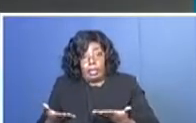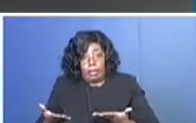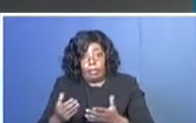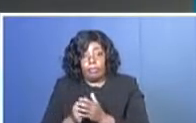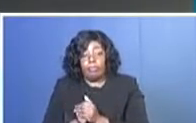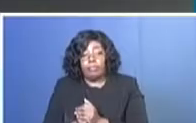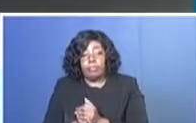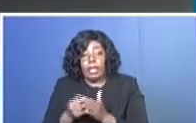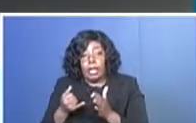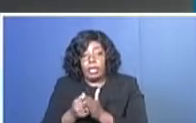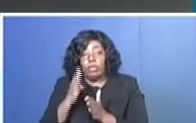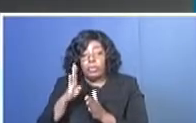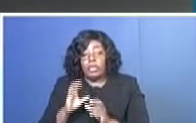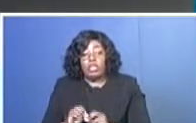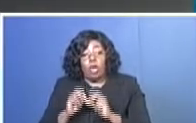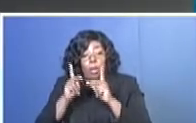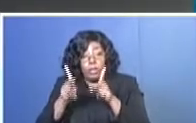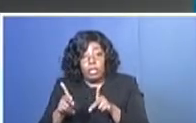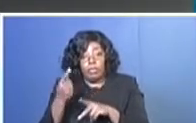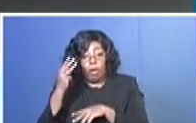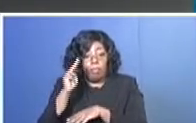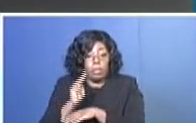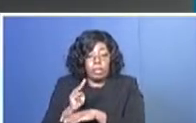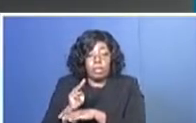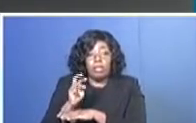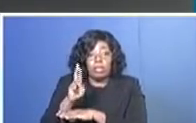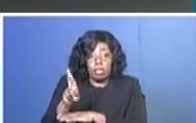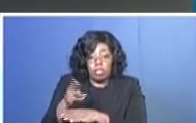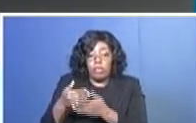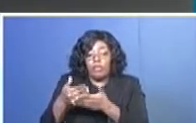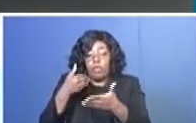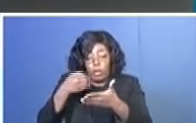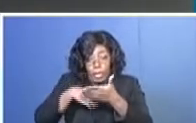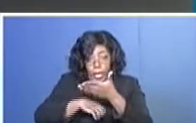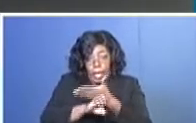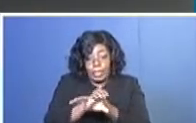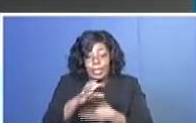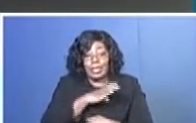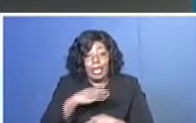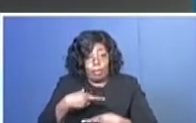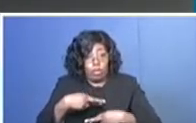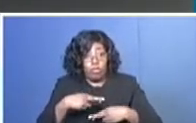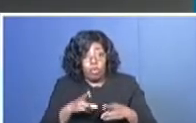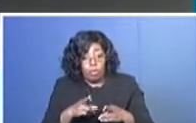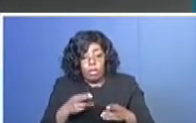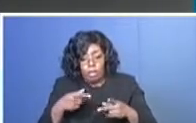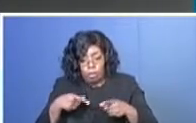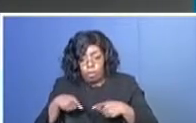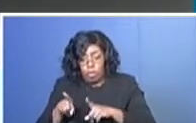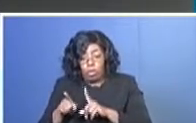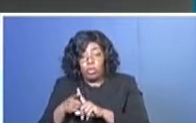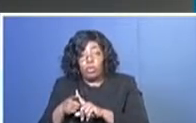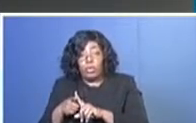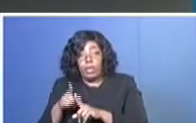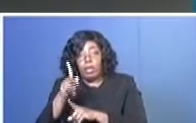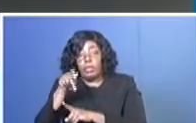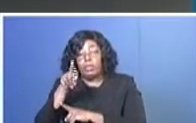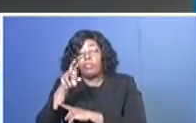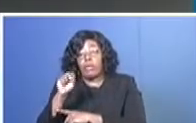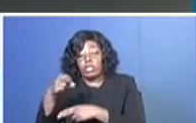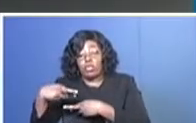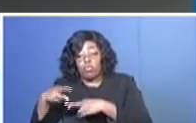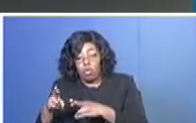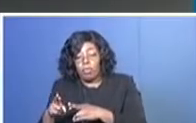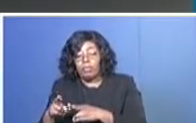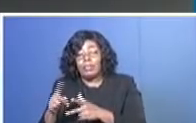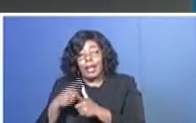And it will be an opportunity for ministers before they enter the cabinet room to come into the press room based on their request and